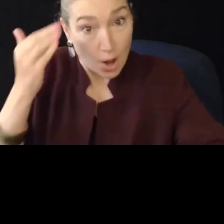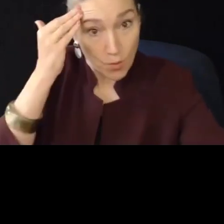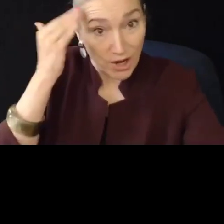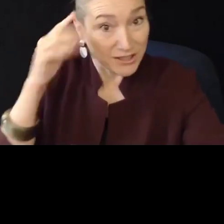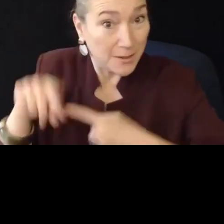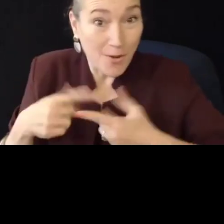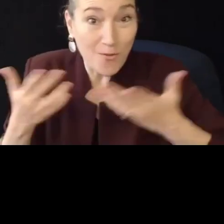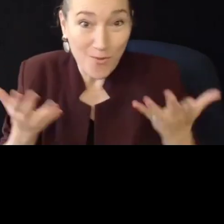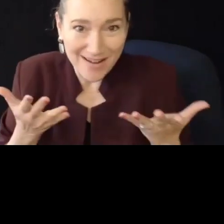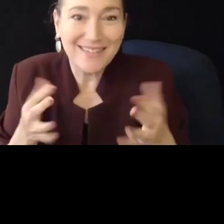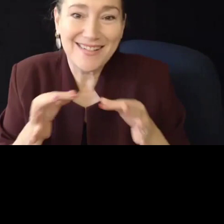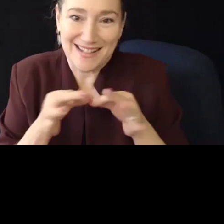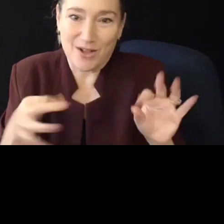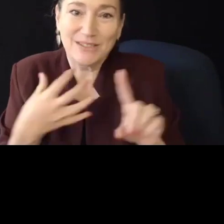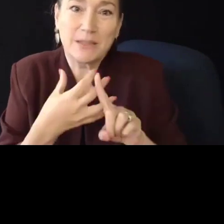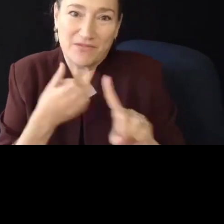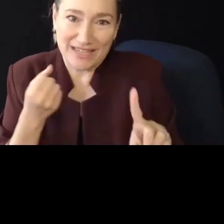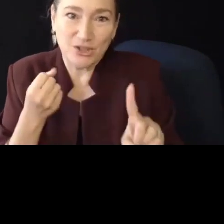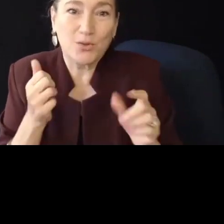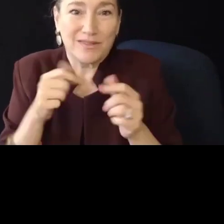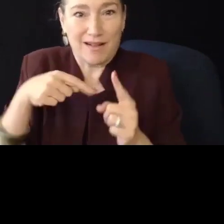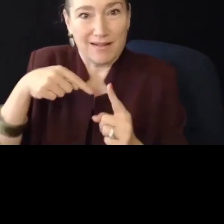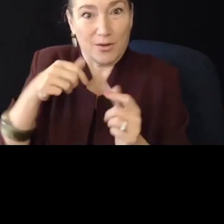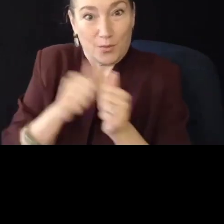and she has